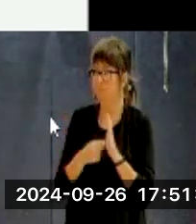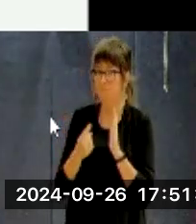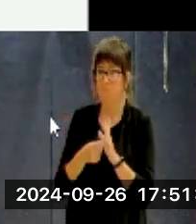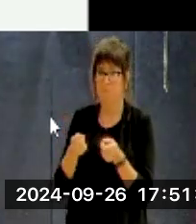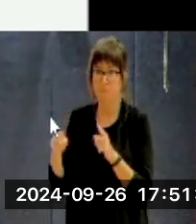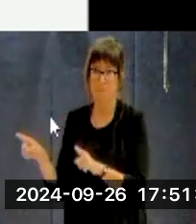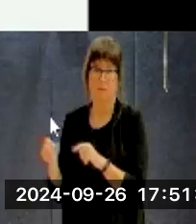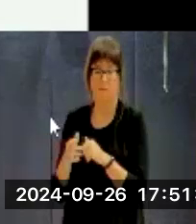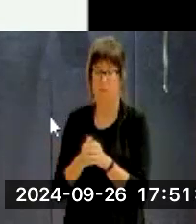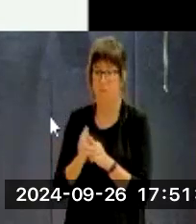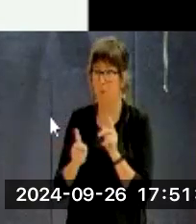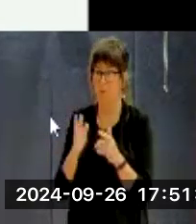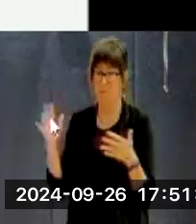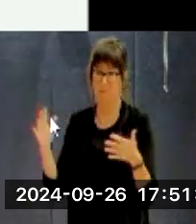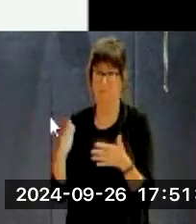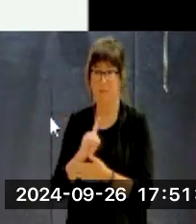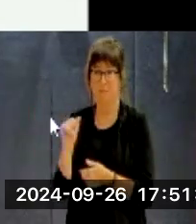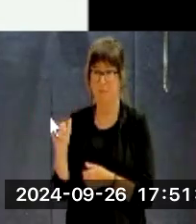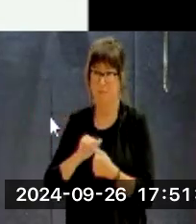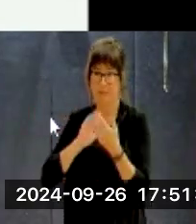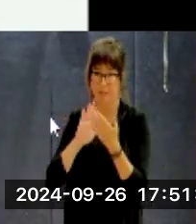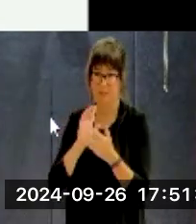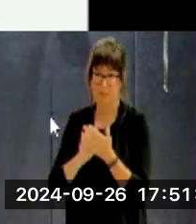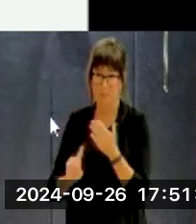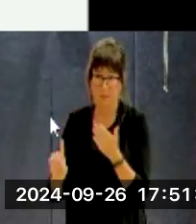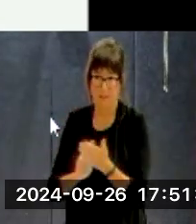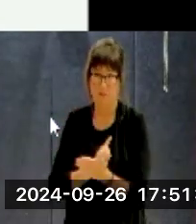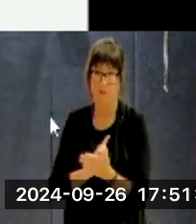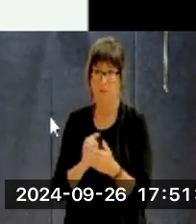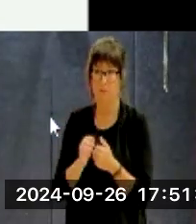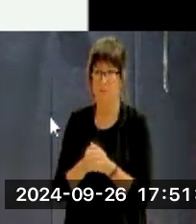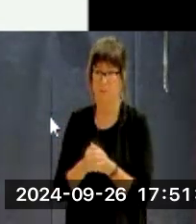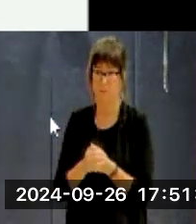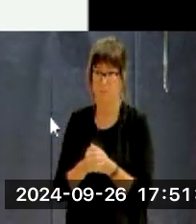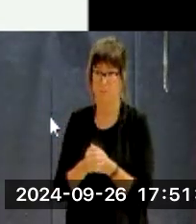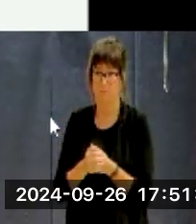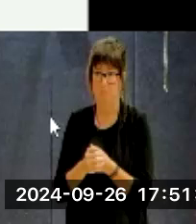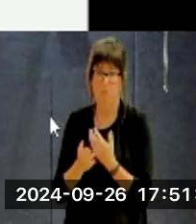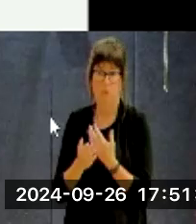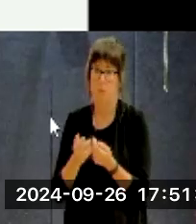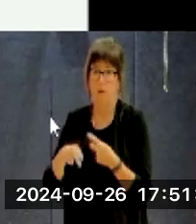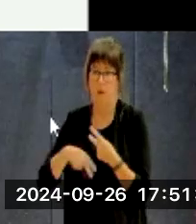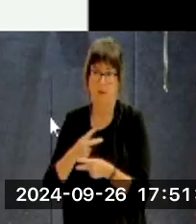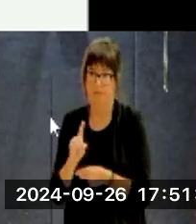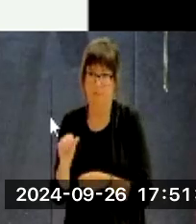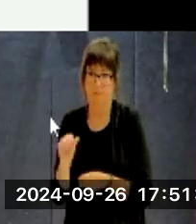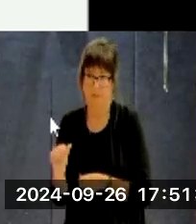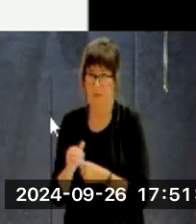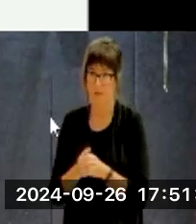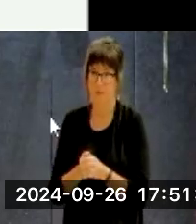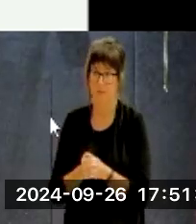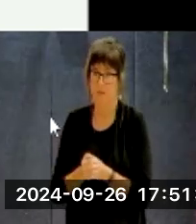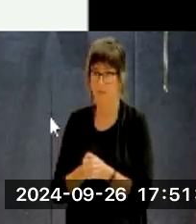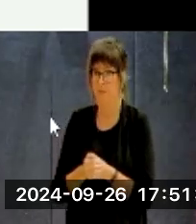with a variety of disabilities face discrimination, and it's with all types of disabilities. And we can go through